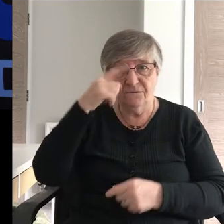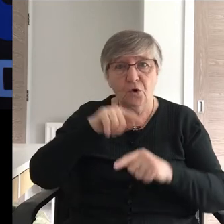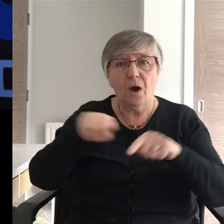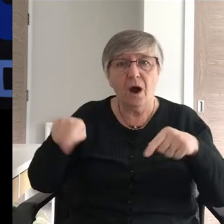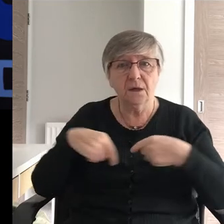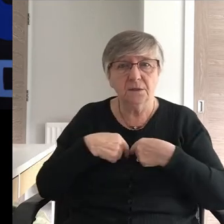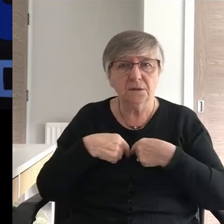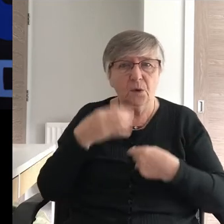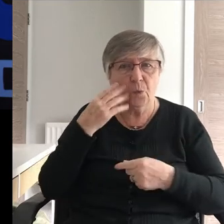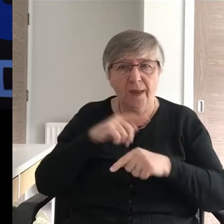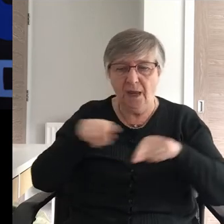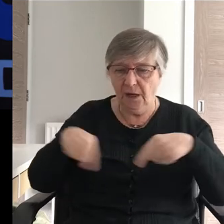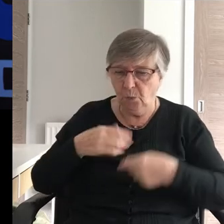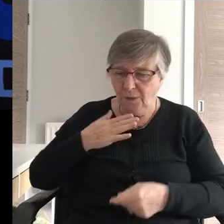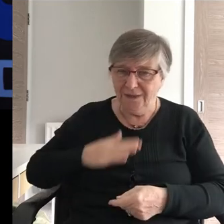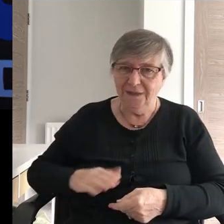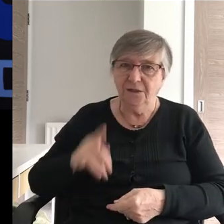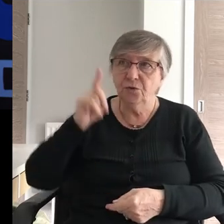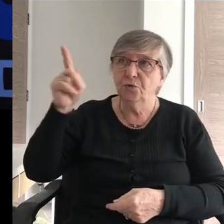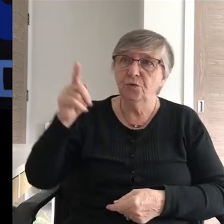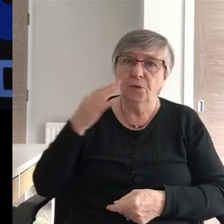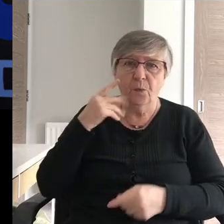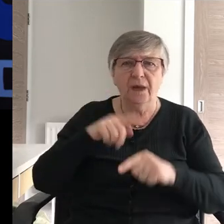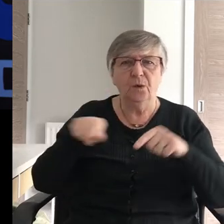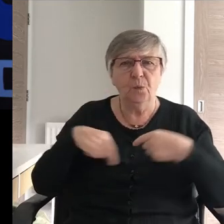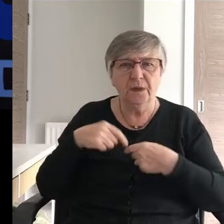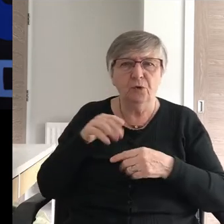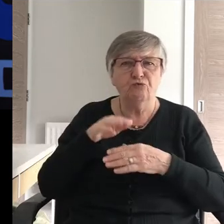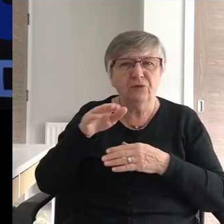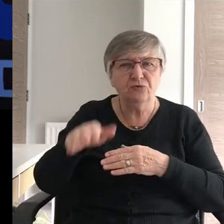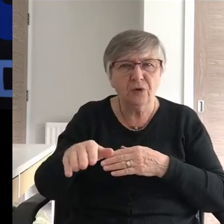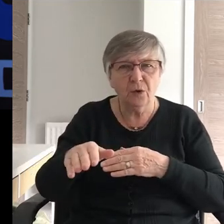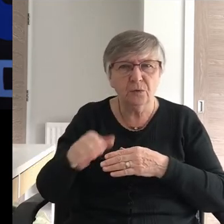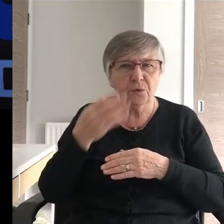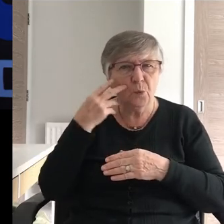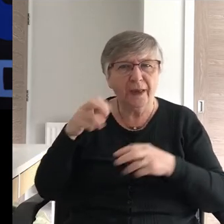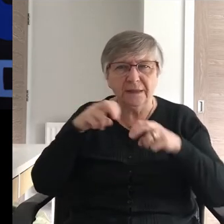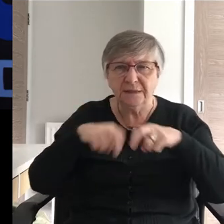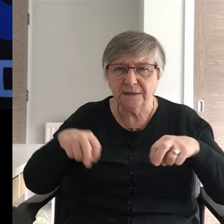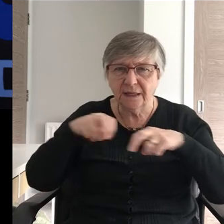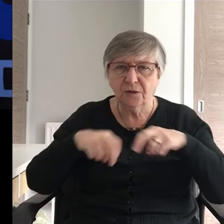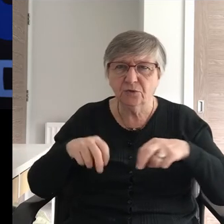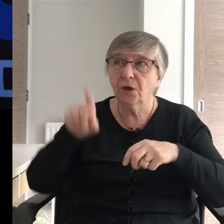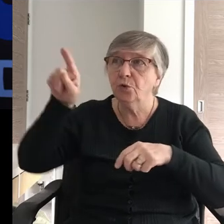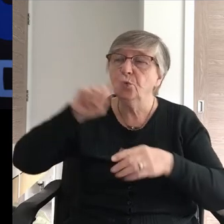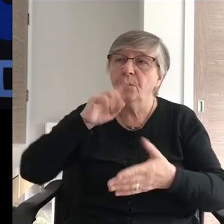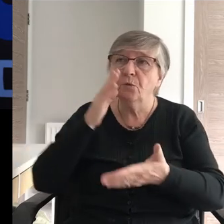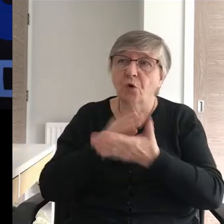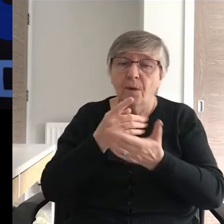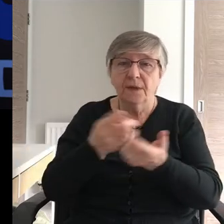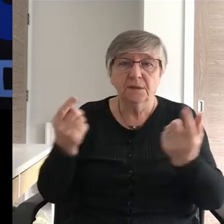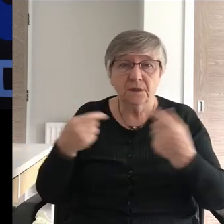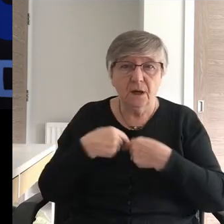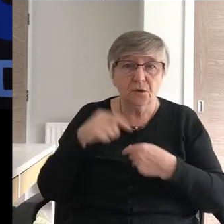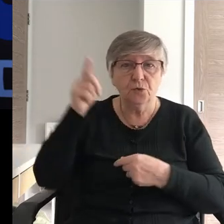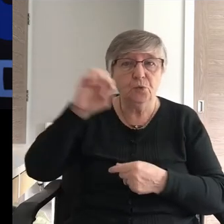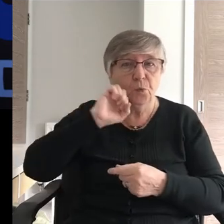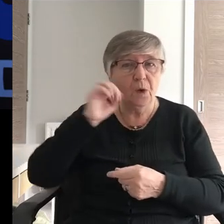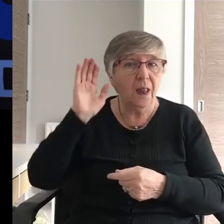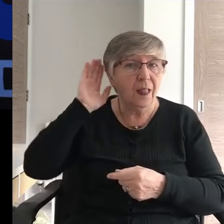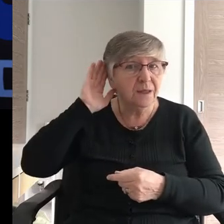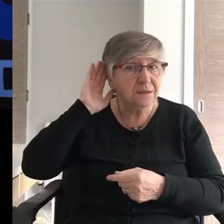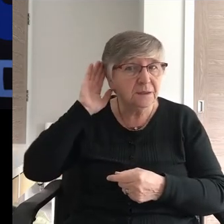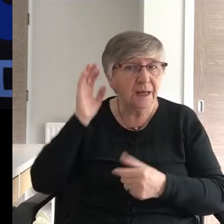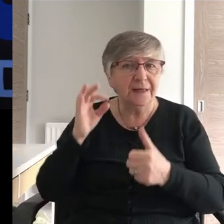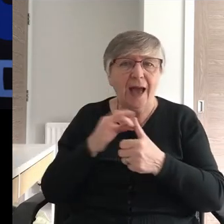of need. As we reach out in our times of searching, you promise us that you will listen and answer